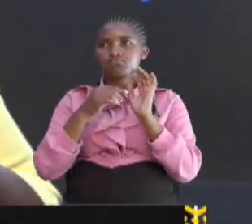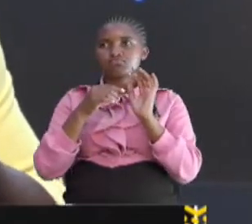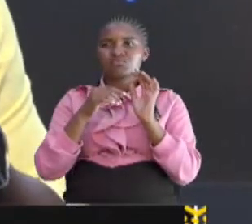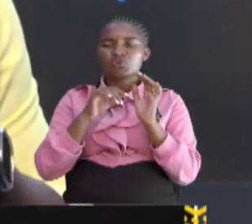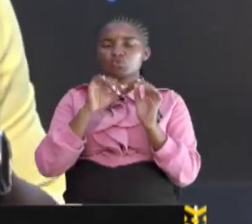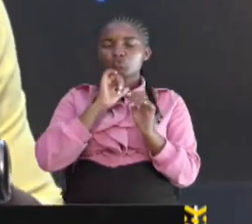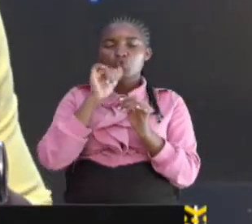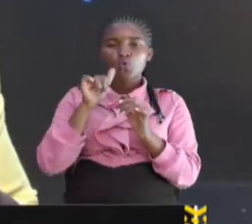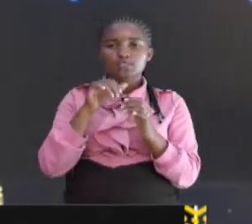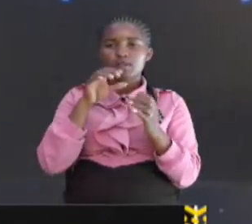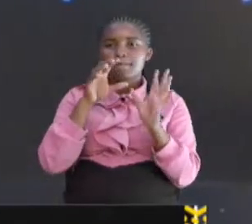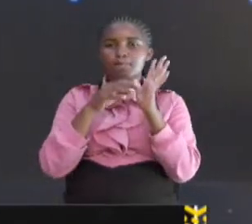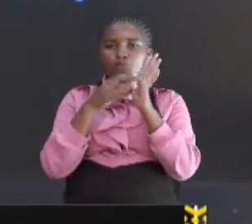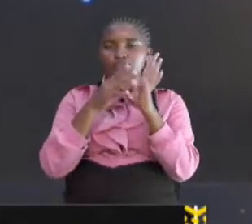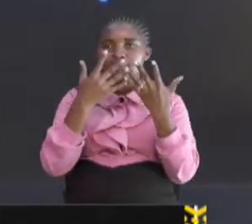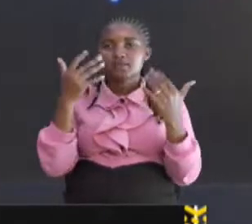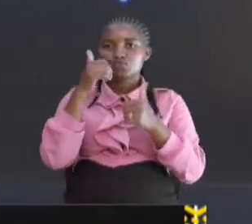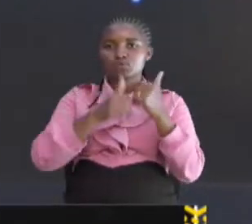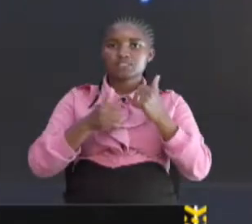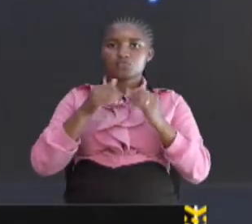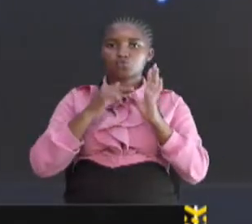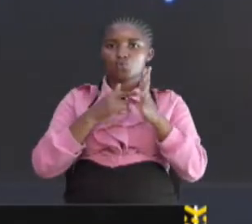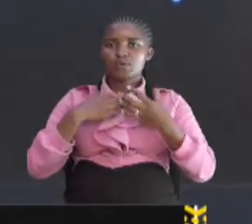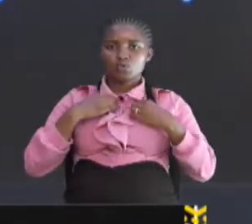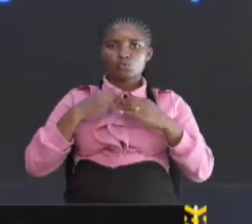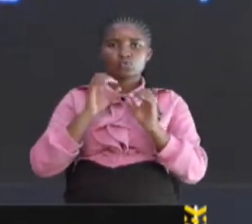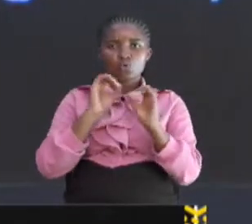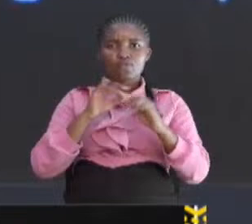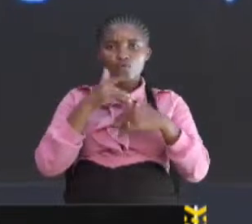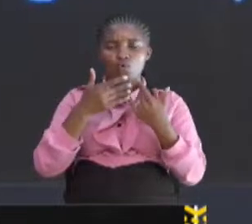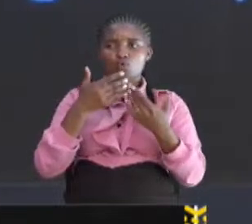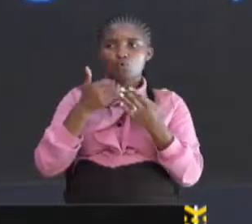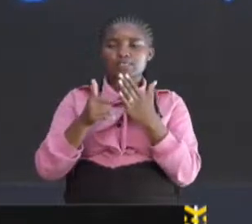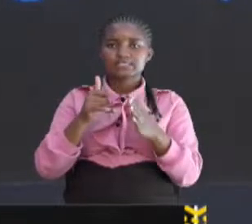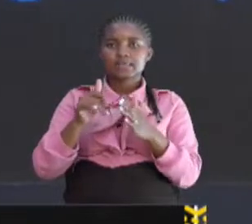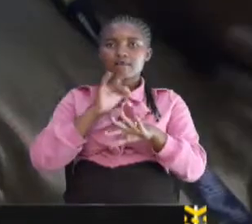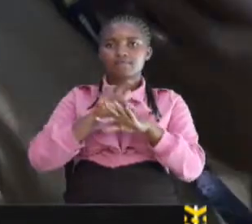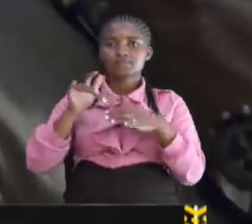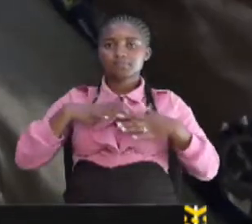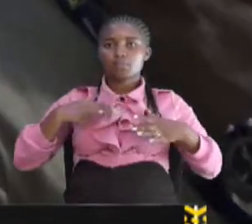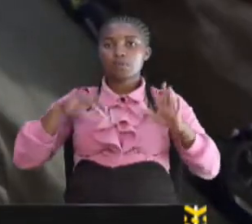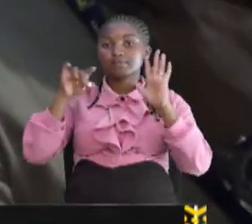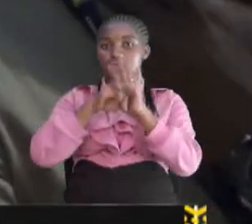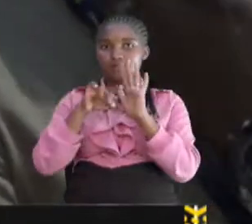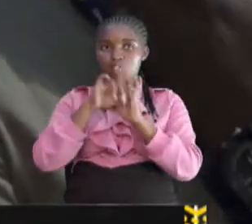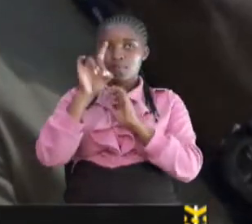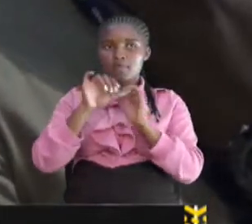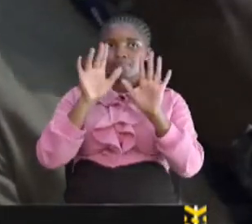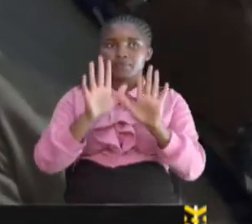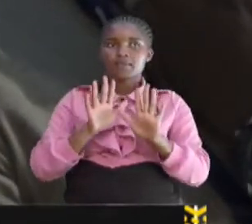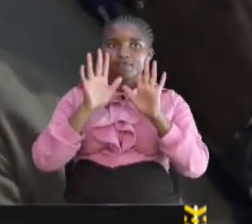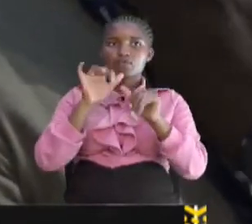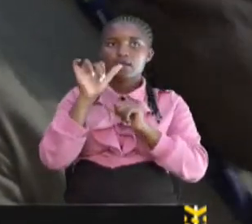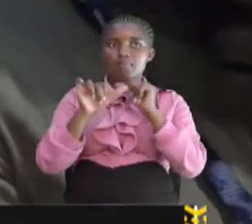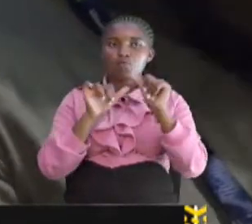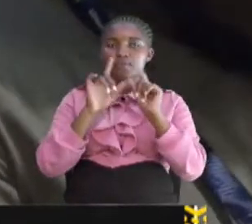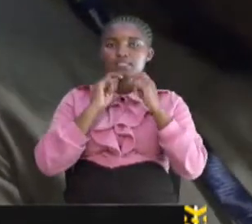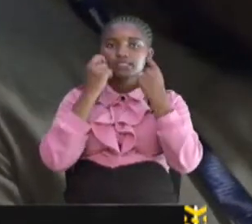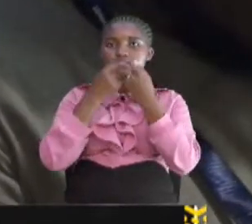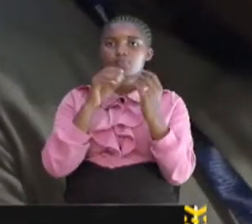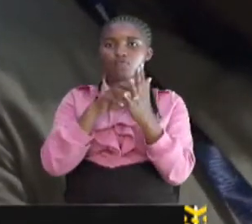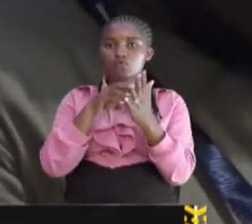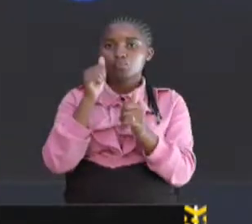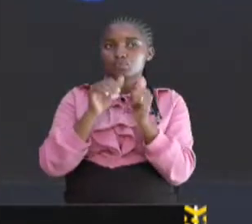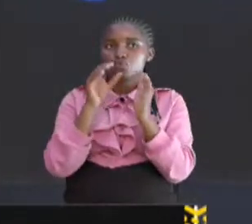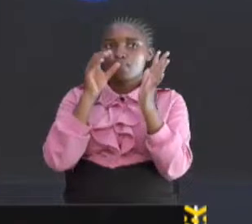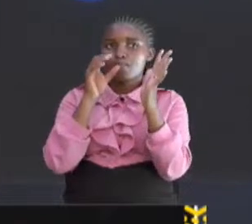around nudity, content that are putting people down as well. So Be careful and mindful of the type of content you post